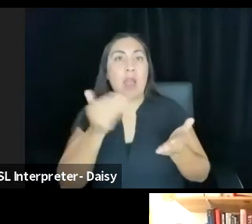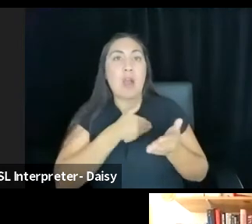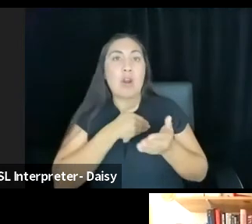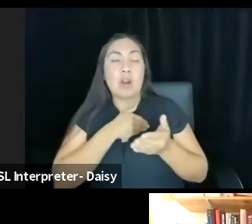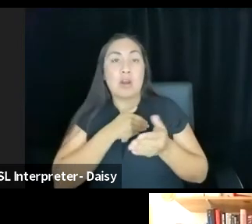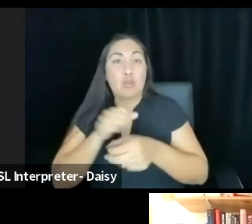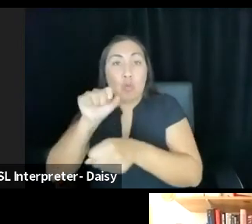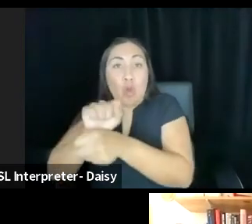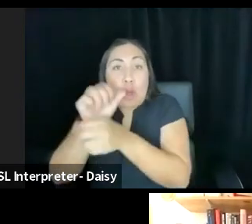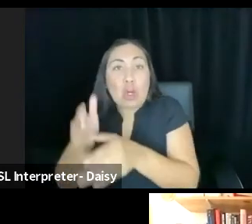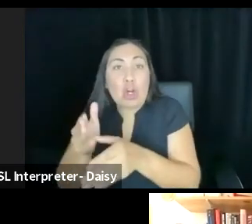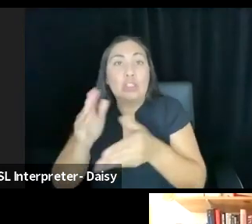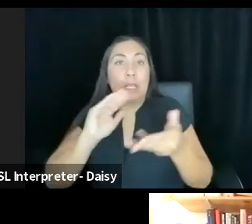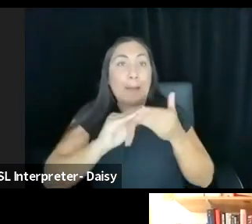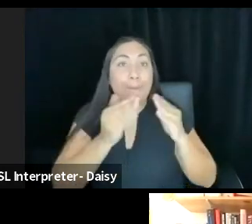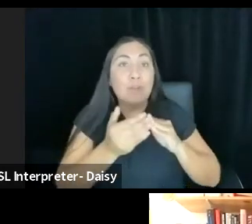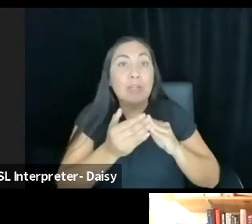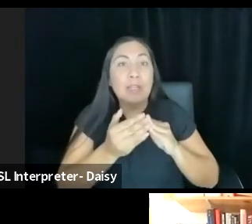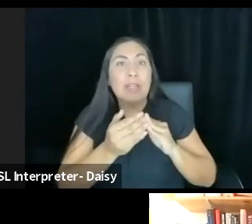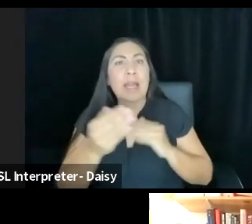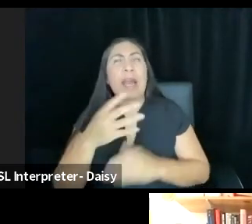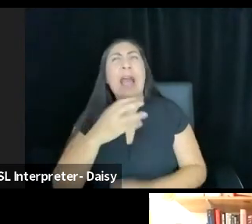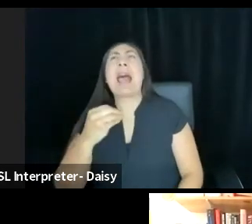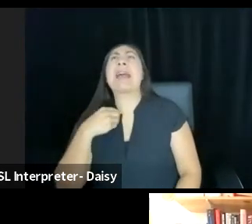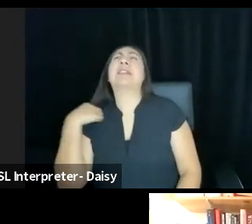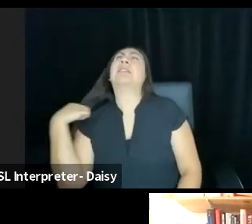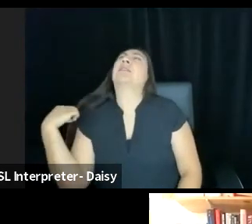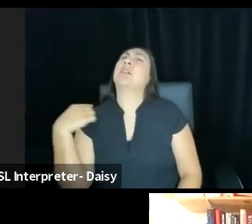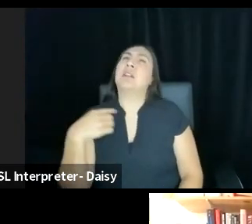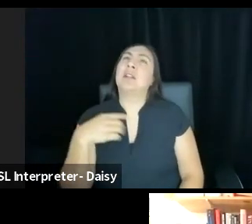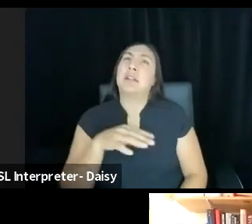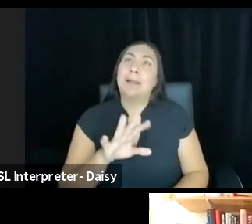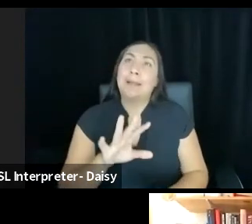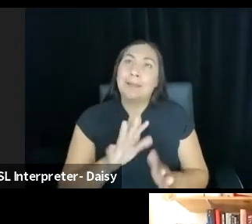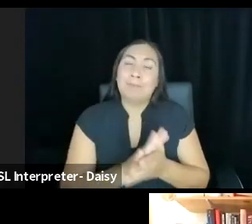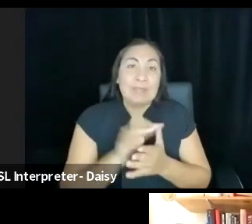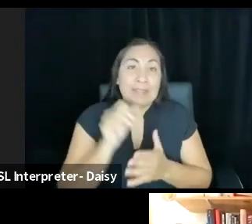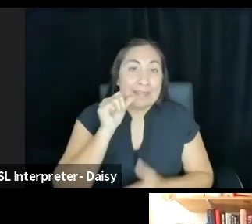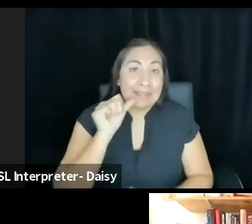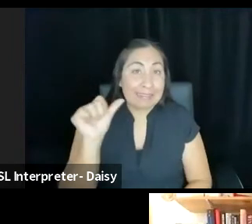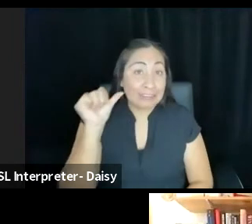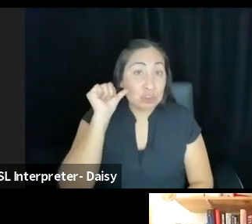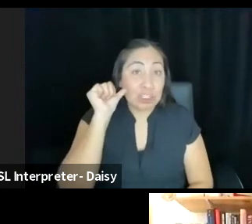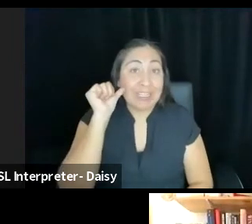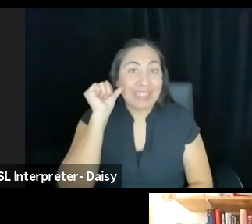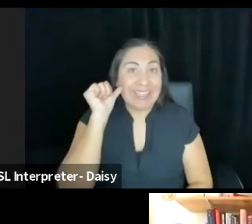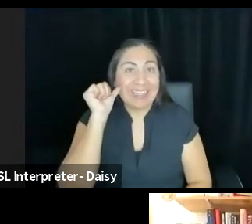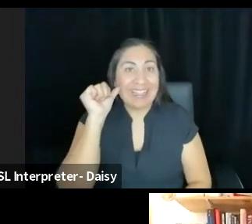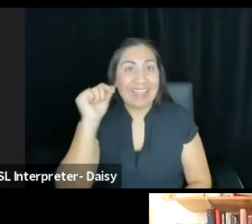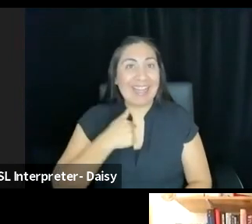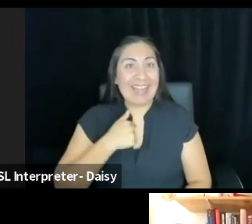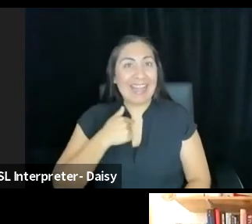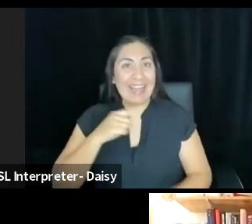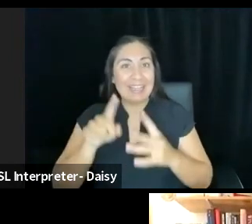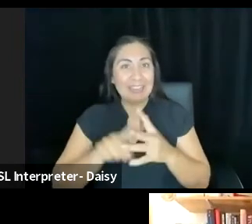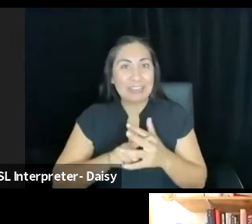And it was only yesterday that when I started to break out of my